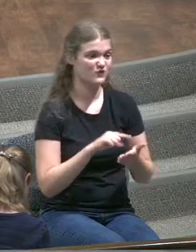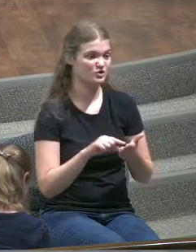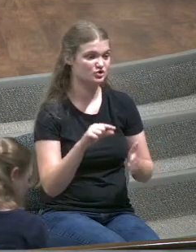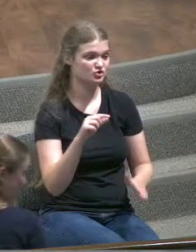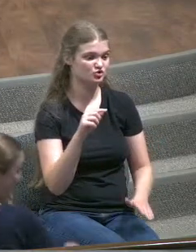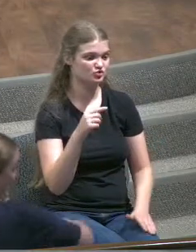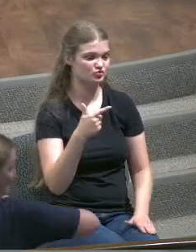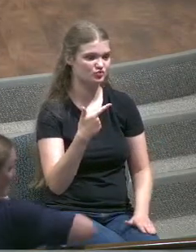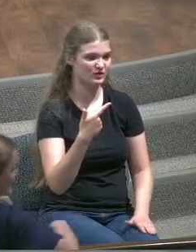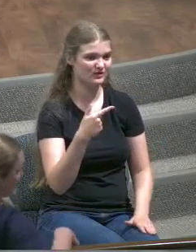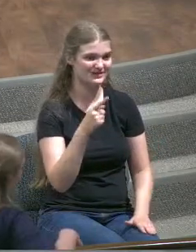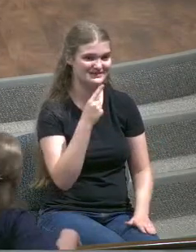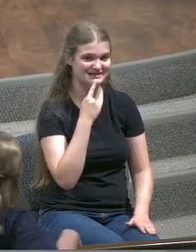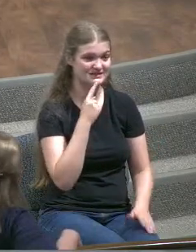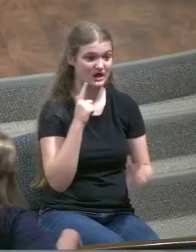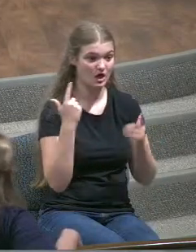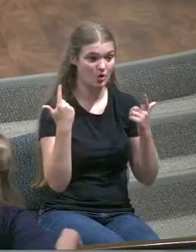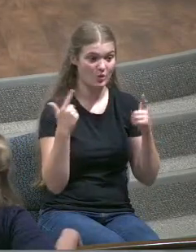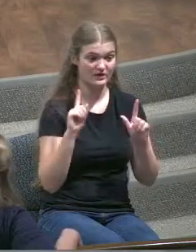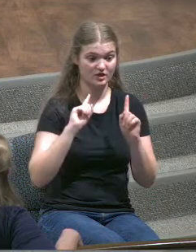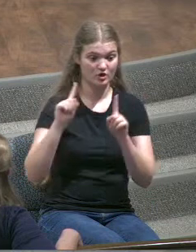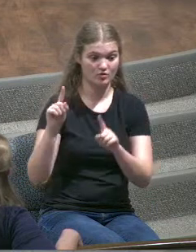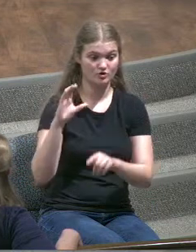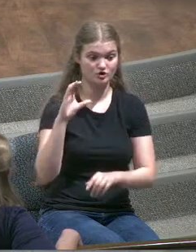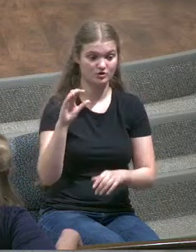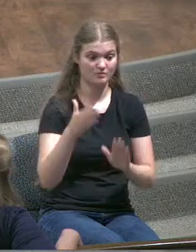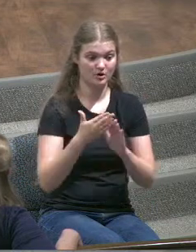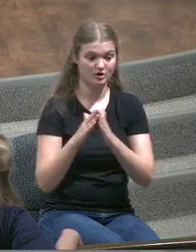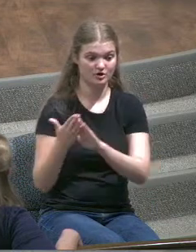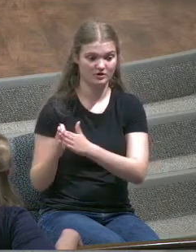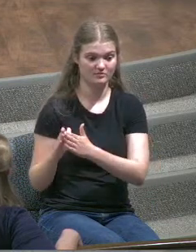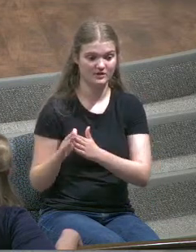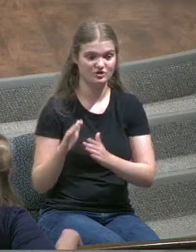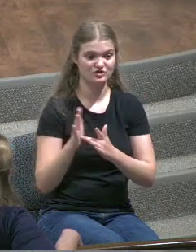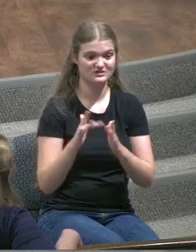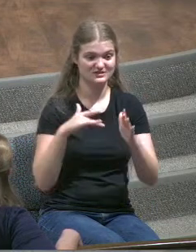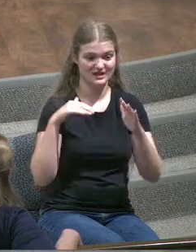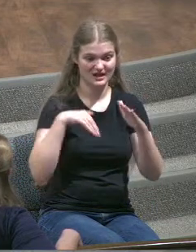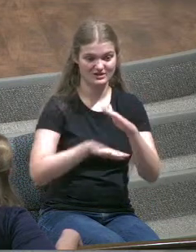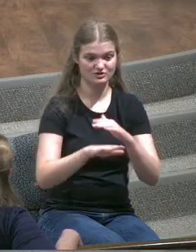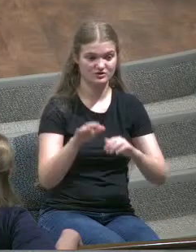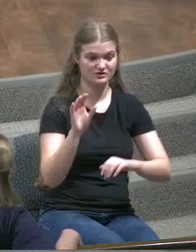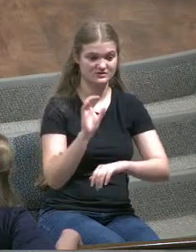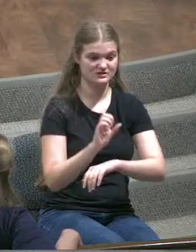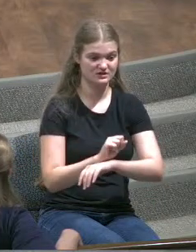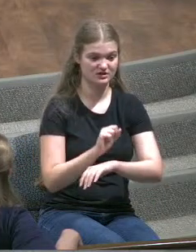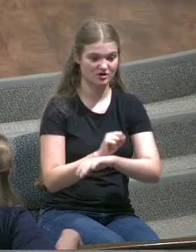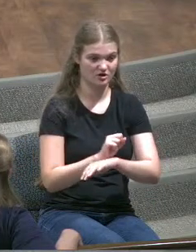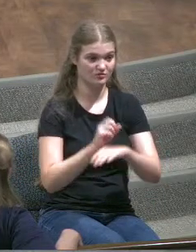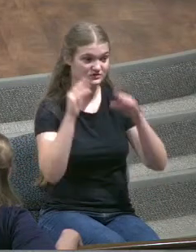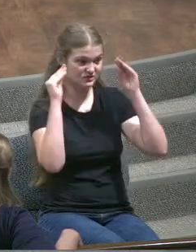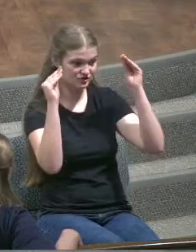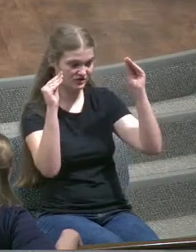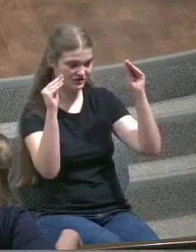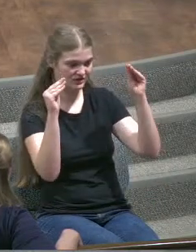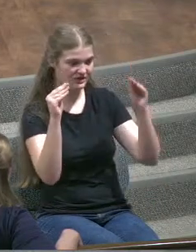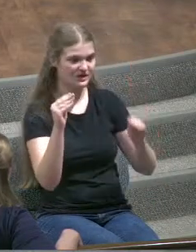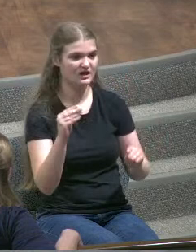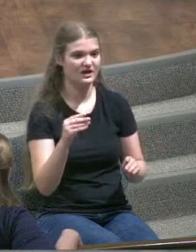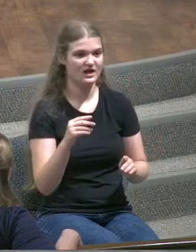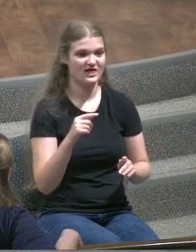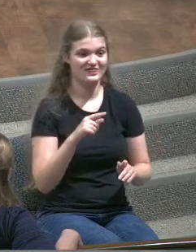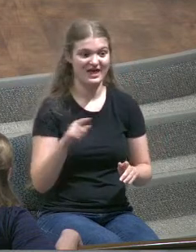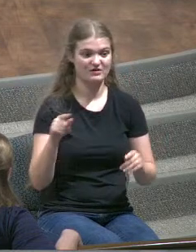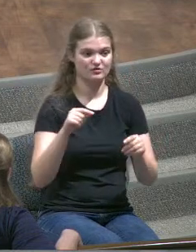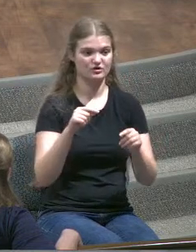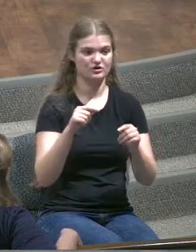when they went into Capernaum, and immediately on the Sabbath, he entered the synagogue and was teaching. Now listen to verse 22. They were astonished